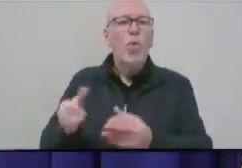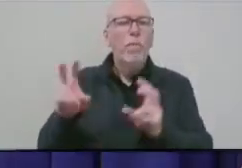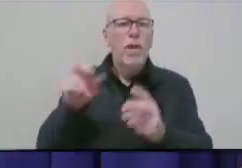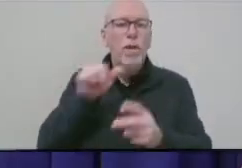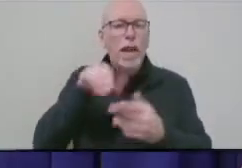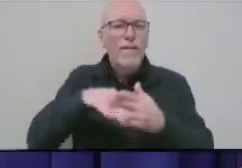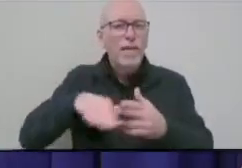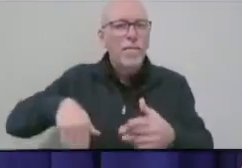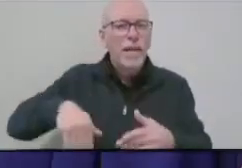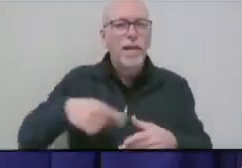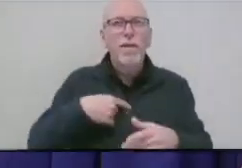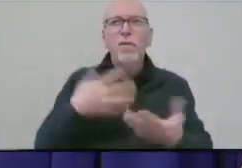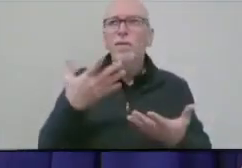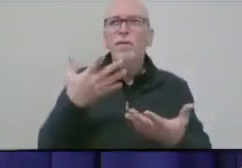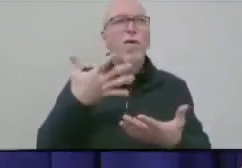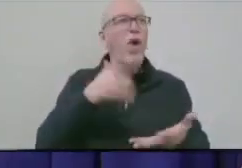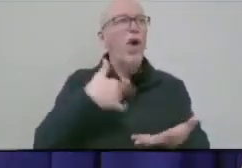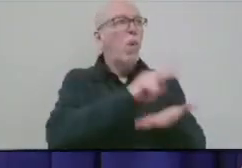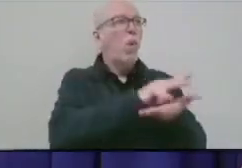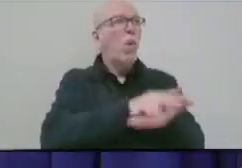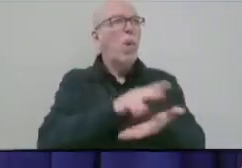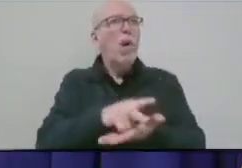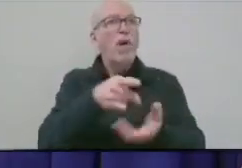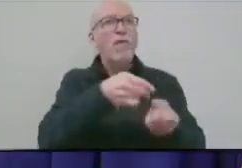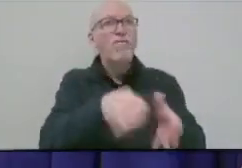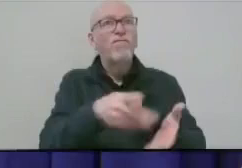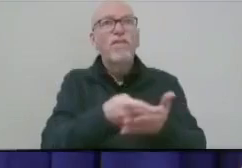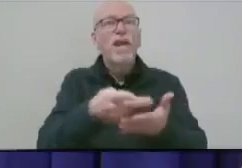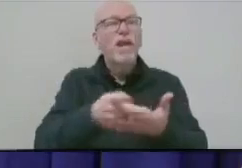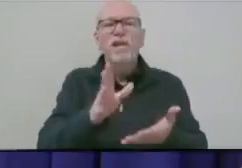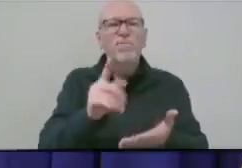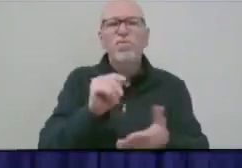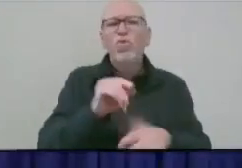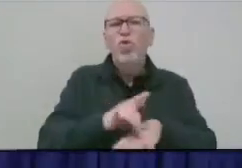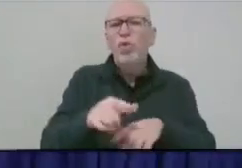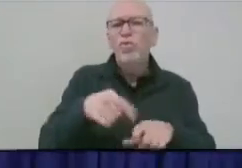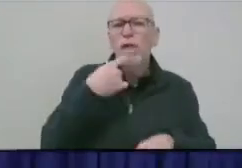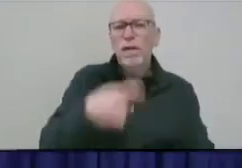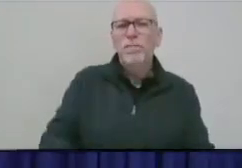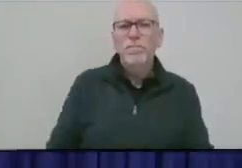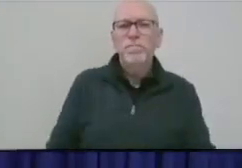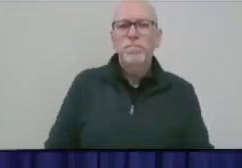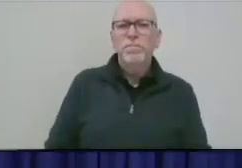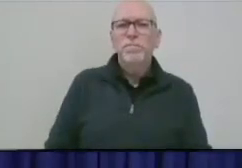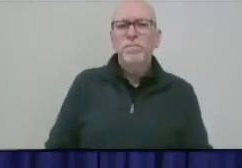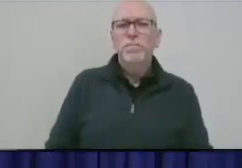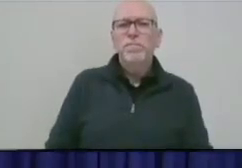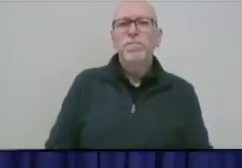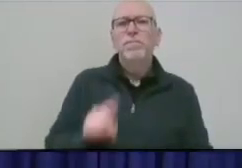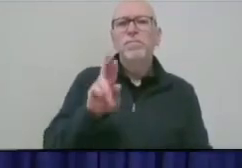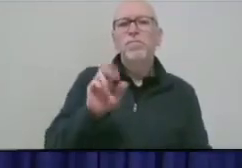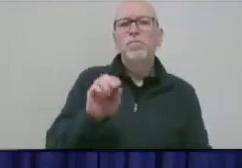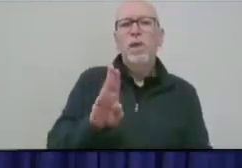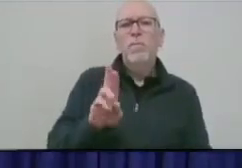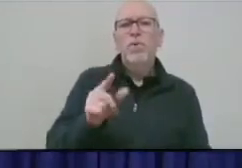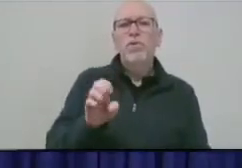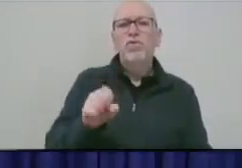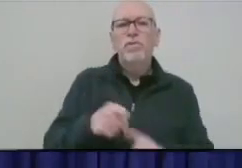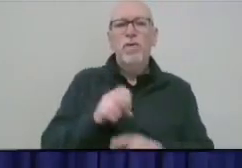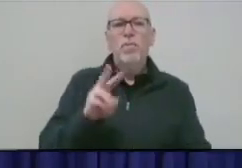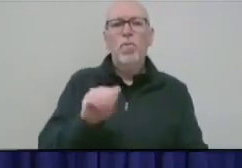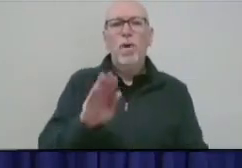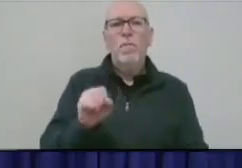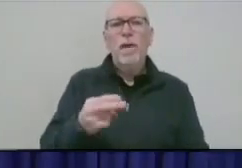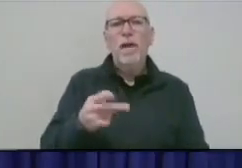counting defeats would be premature at the least. Burgess with the Wabash Plain Dealer. Afternoon,